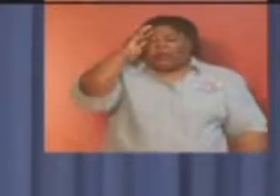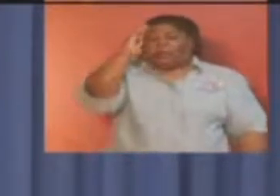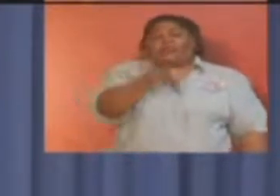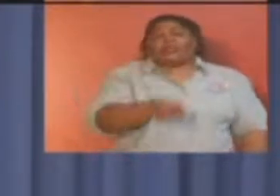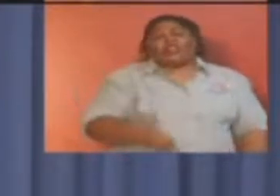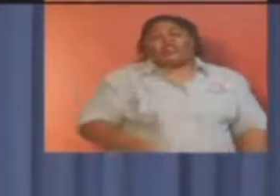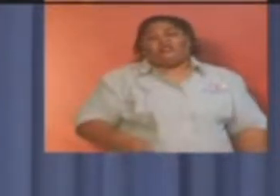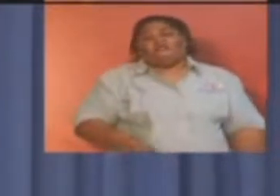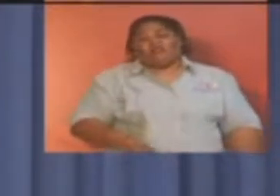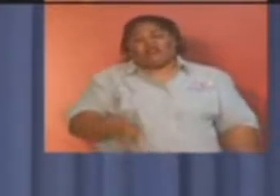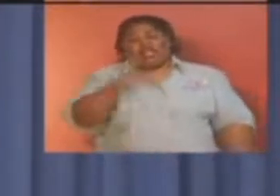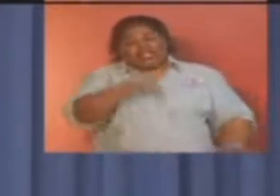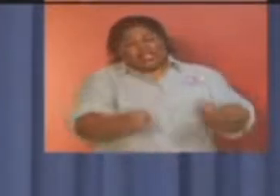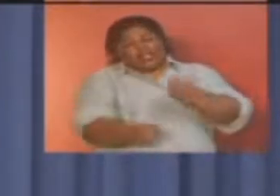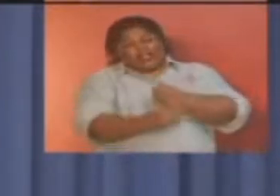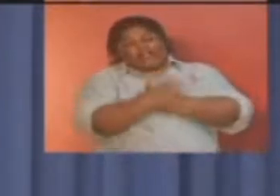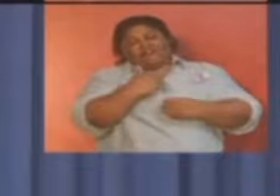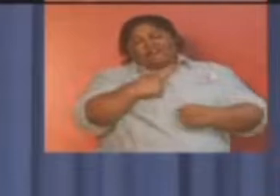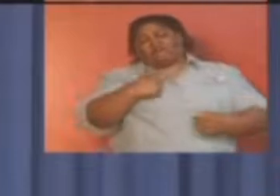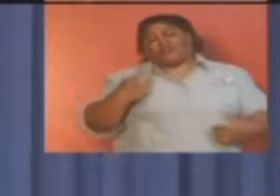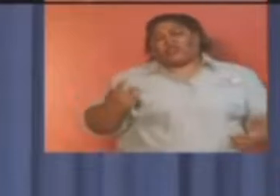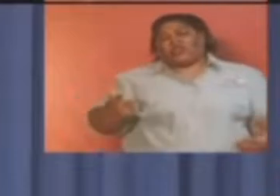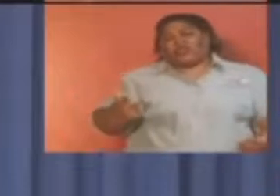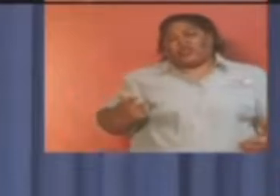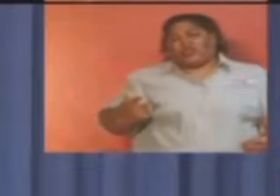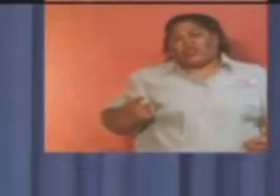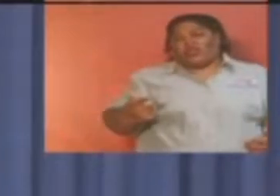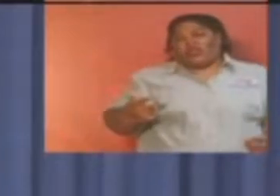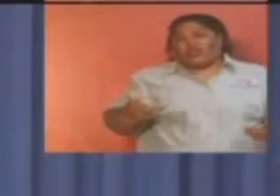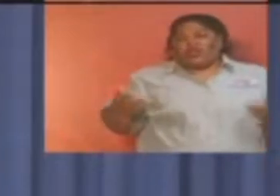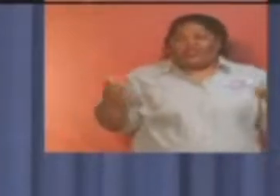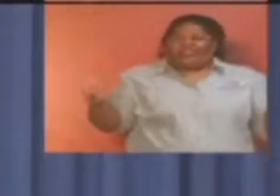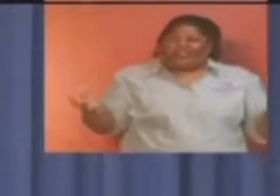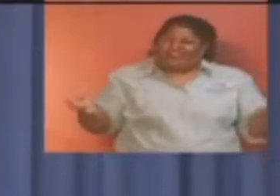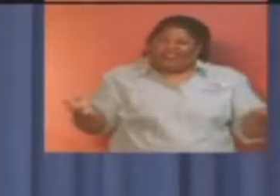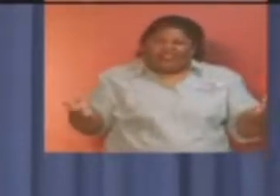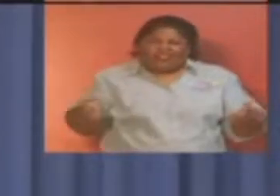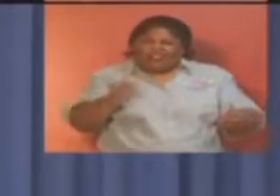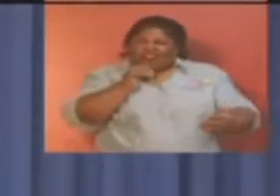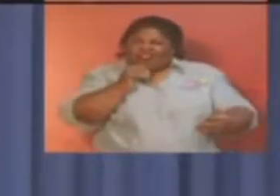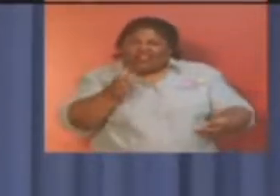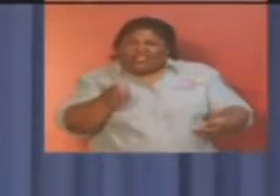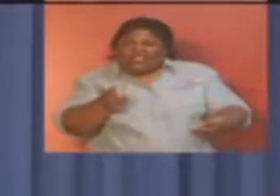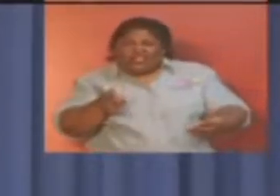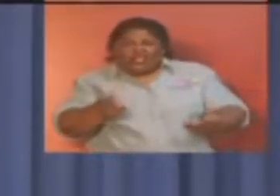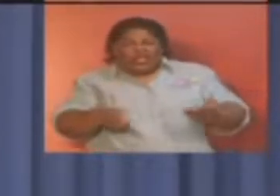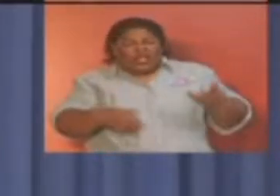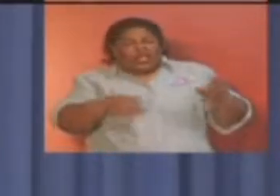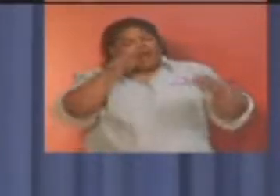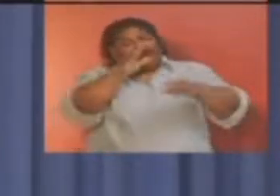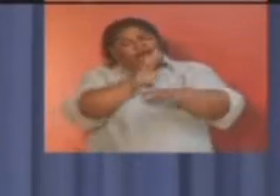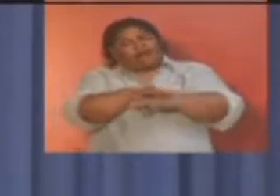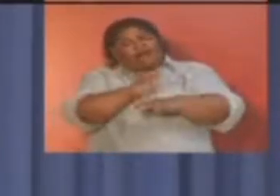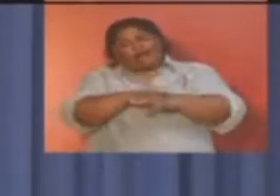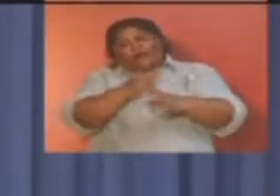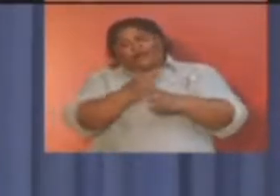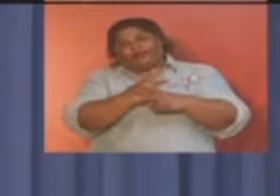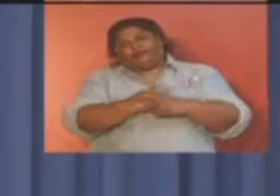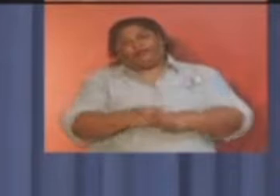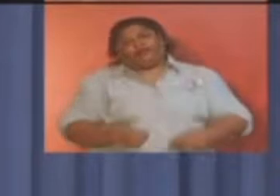that has the effect of exposing yourself to infection unnecessarily or infecting other